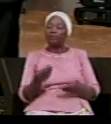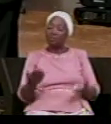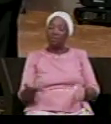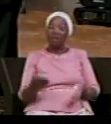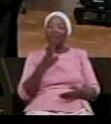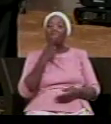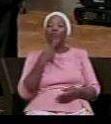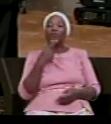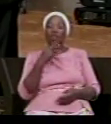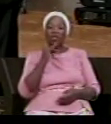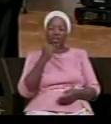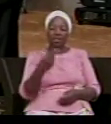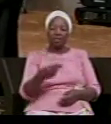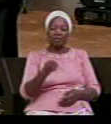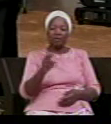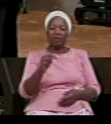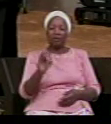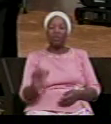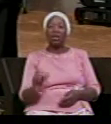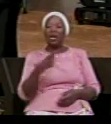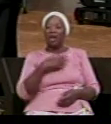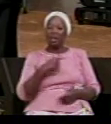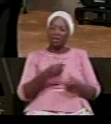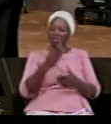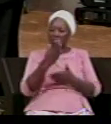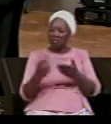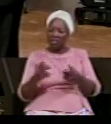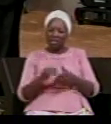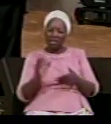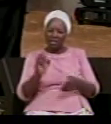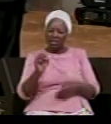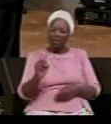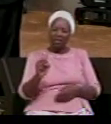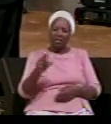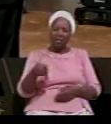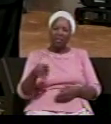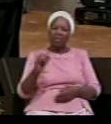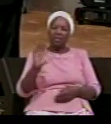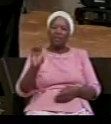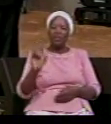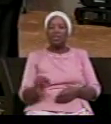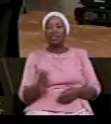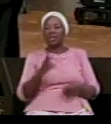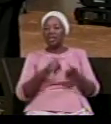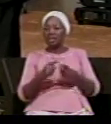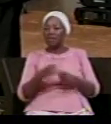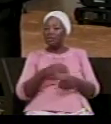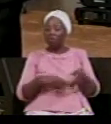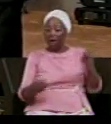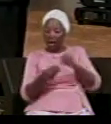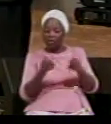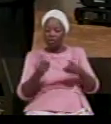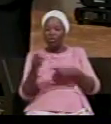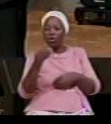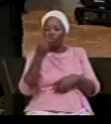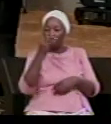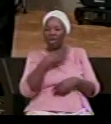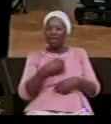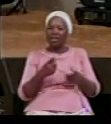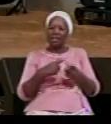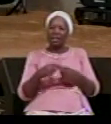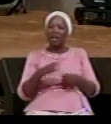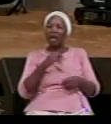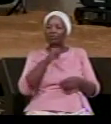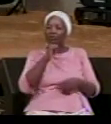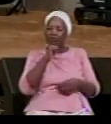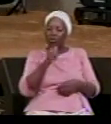and spices. There are things you use to spice for your food, and nuts.